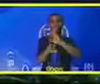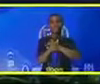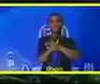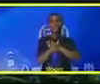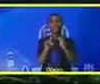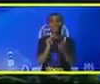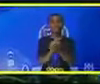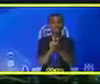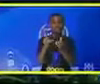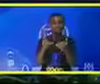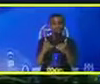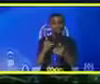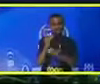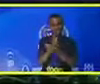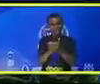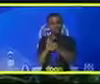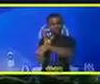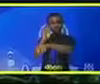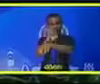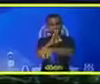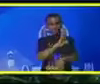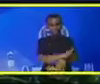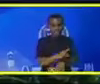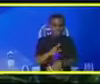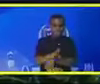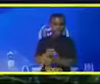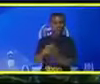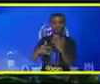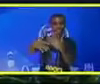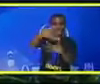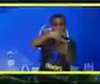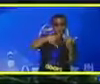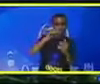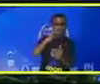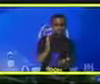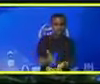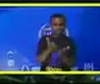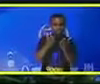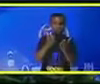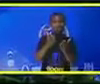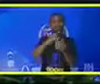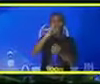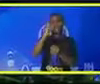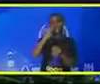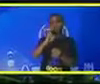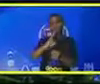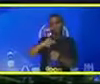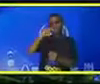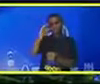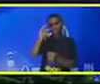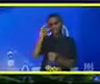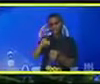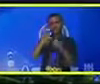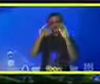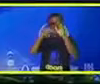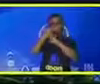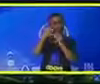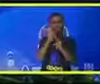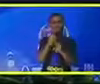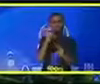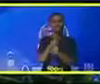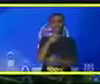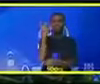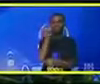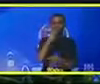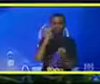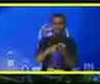are available for your rising, you may never rise. It will take the prophetic to speak you into the place of destiny.